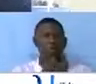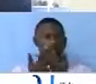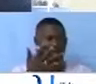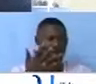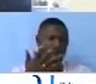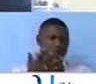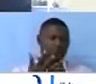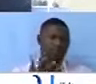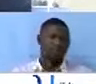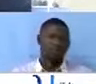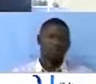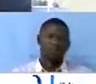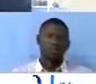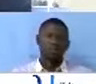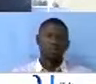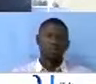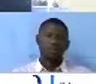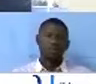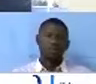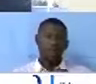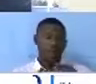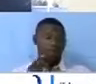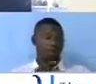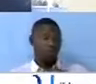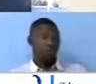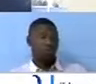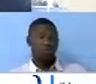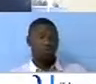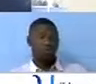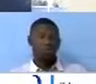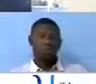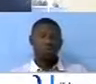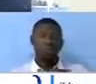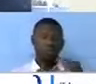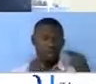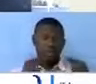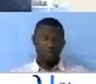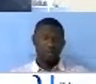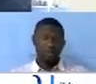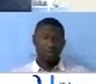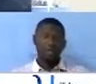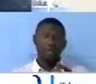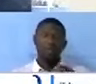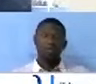In reliance on those confessions that were unlawfully